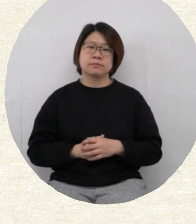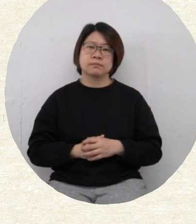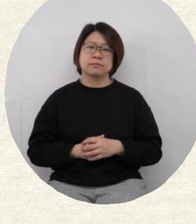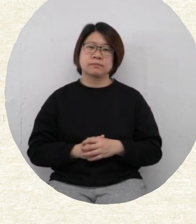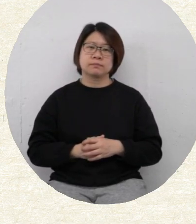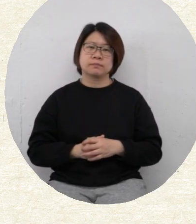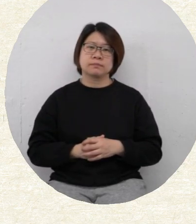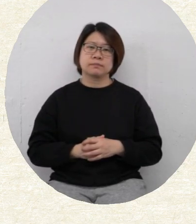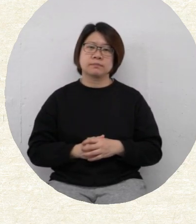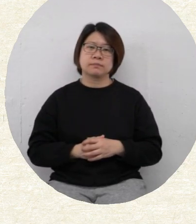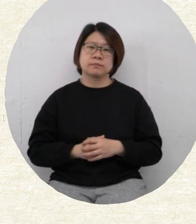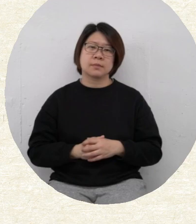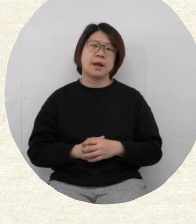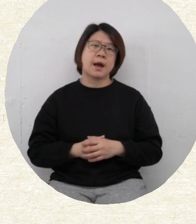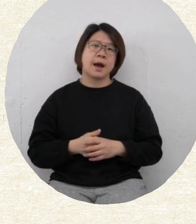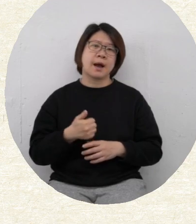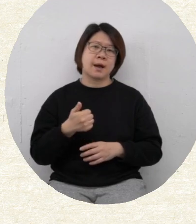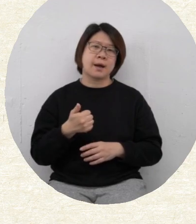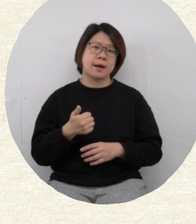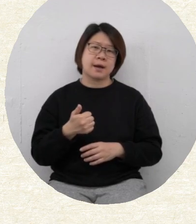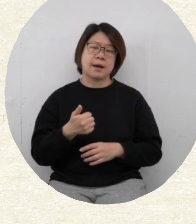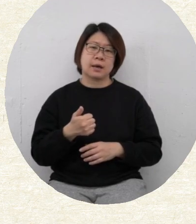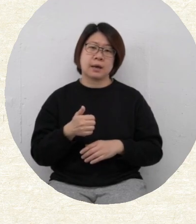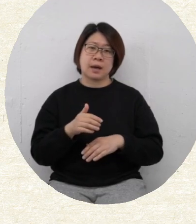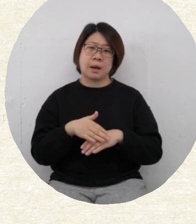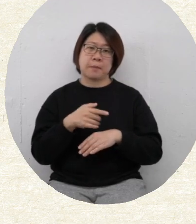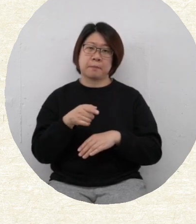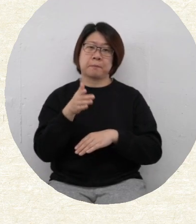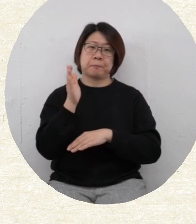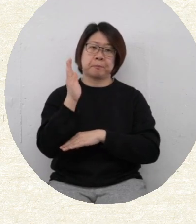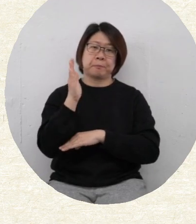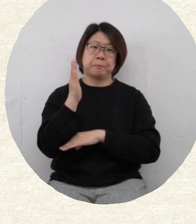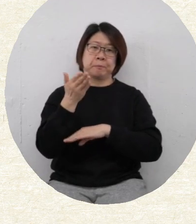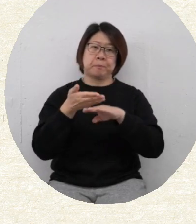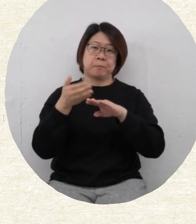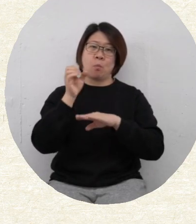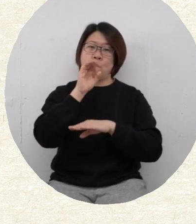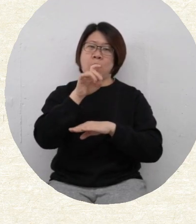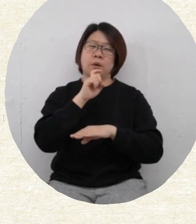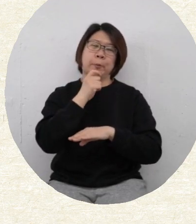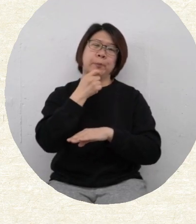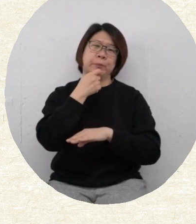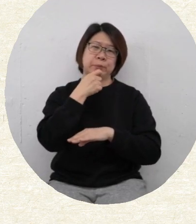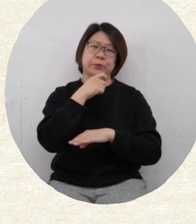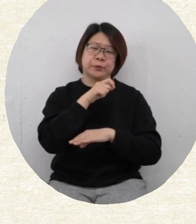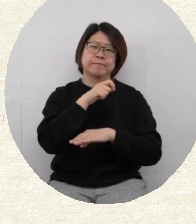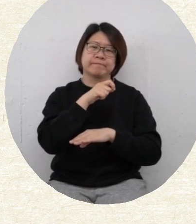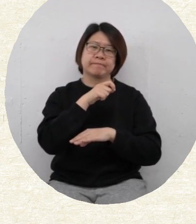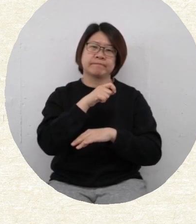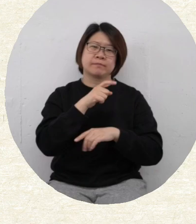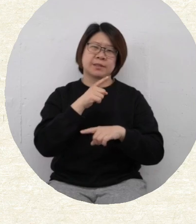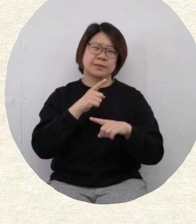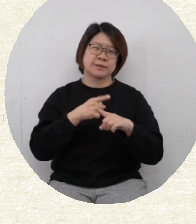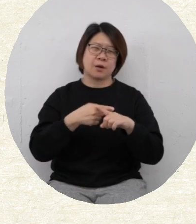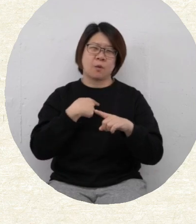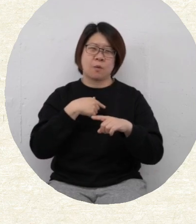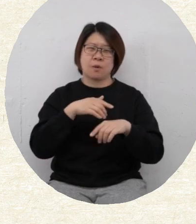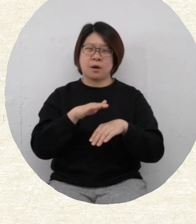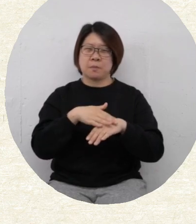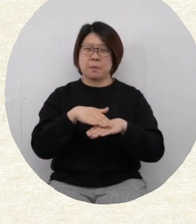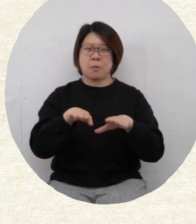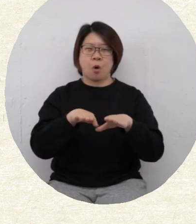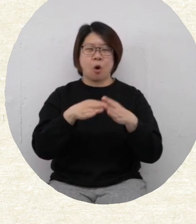matters. Is that what you want to communicate, or is that an approach to connect with the audience